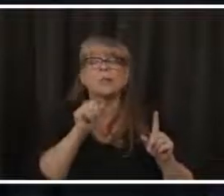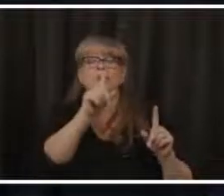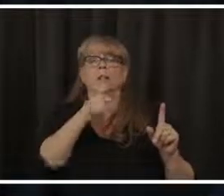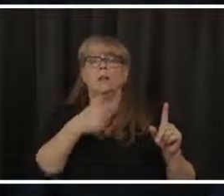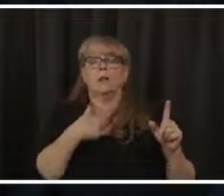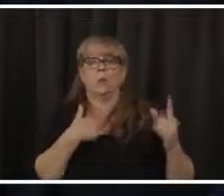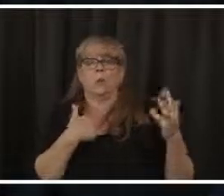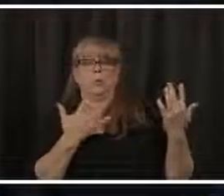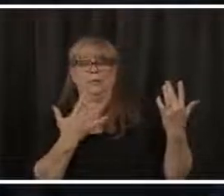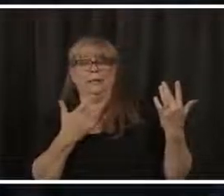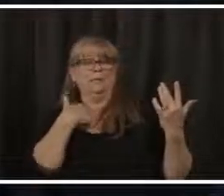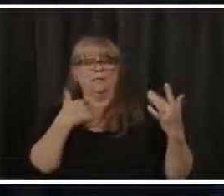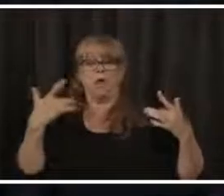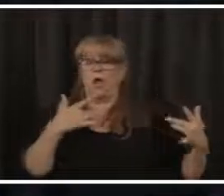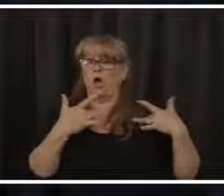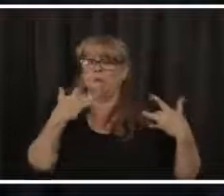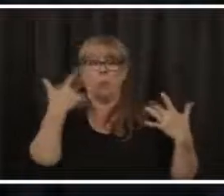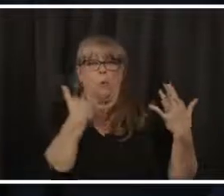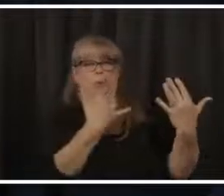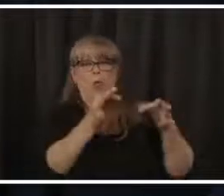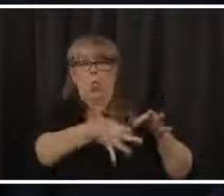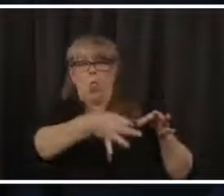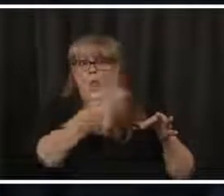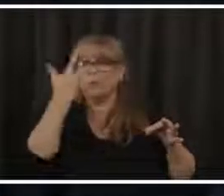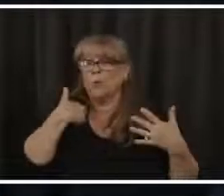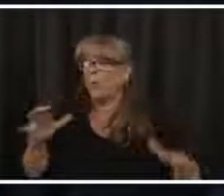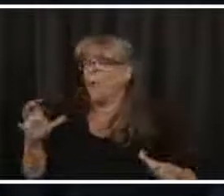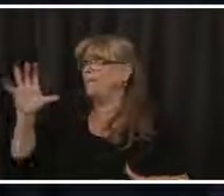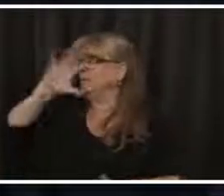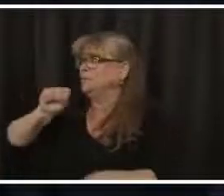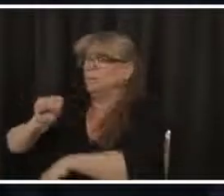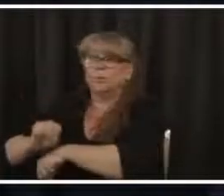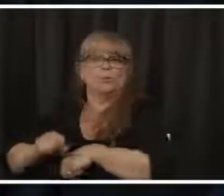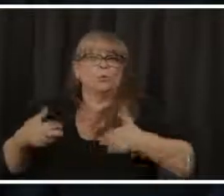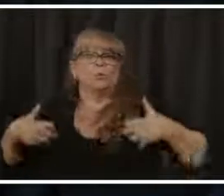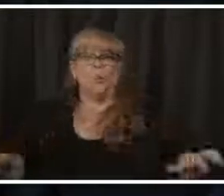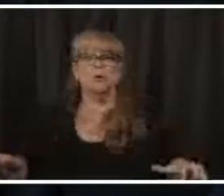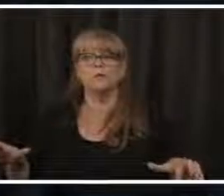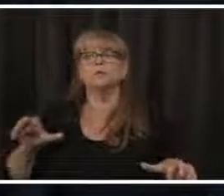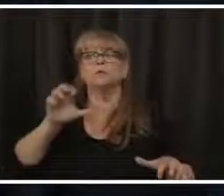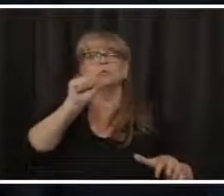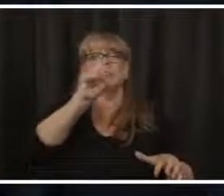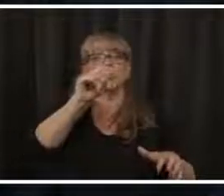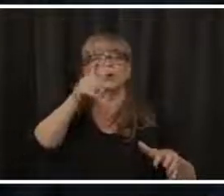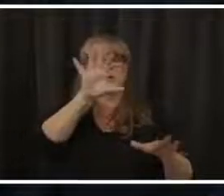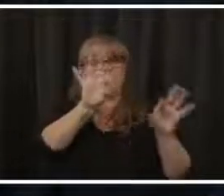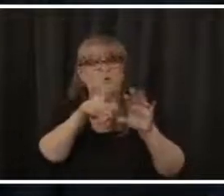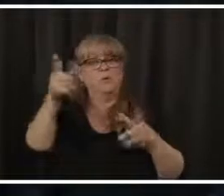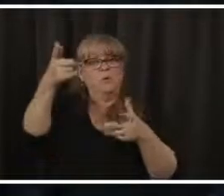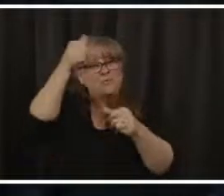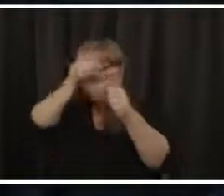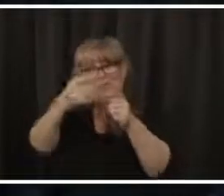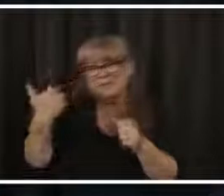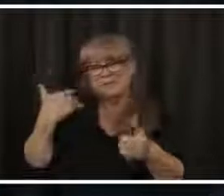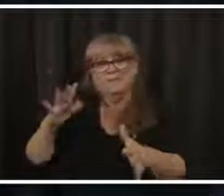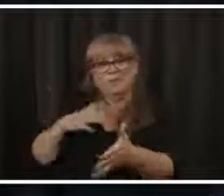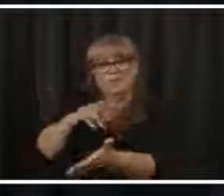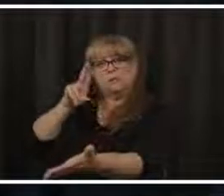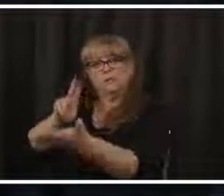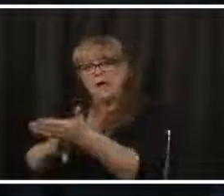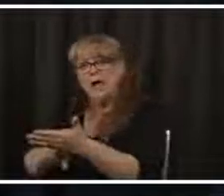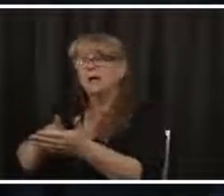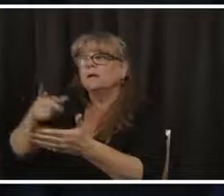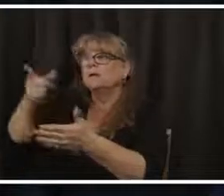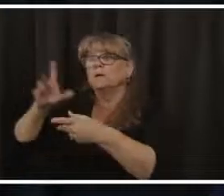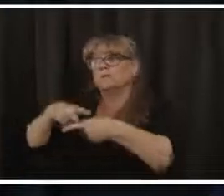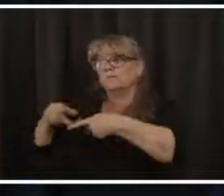work. I want to make sure I remind people that when I signed the Healthy Families and Workplaces Act last year, all regular employees working full-time